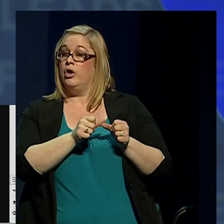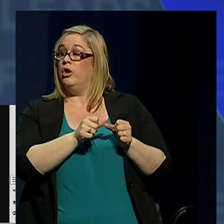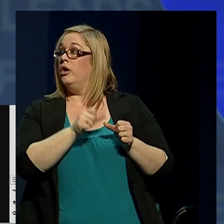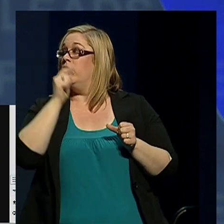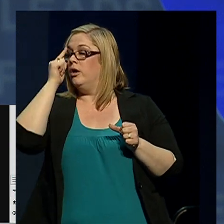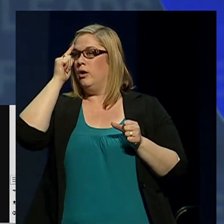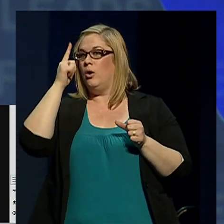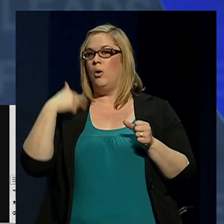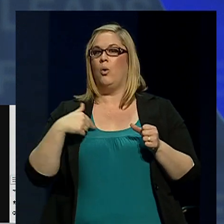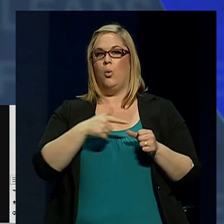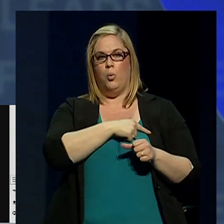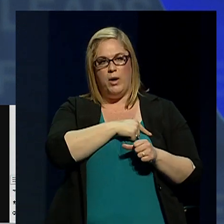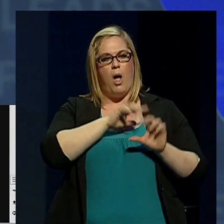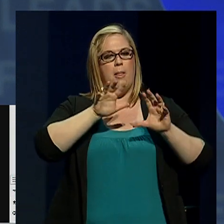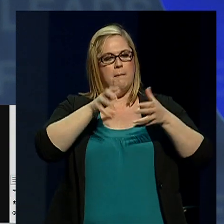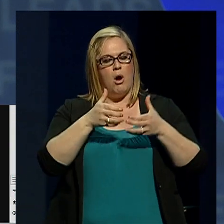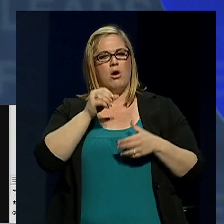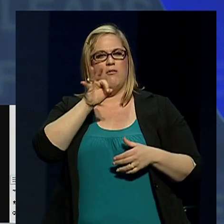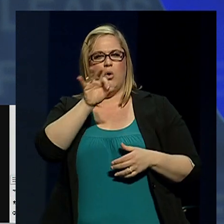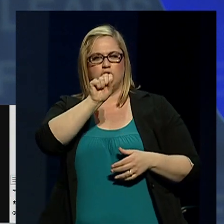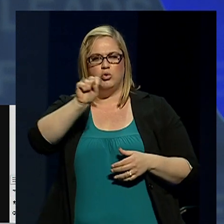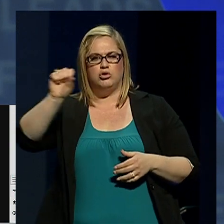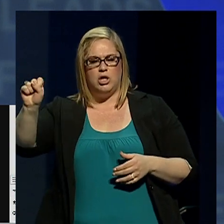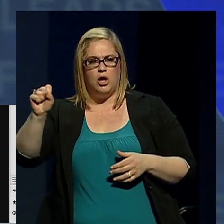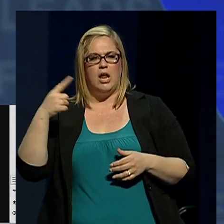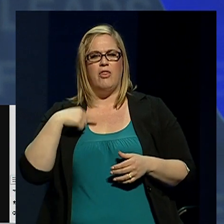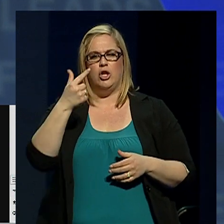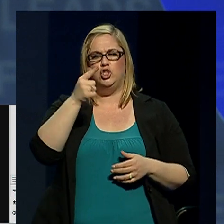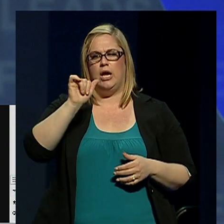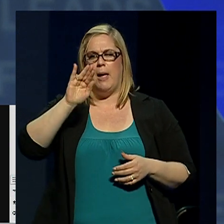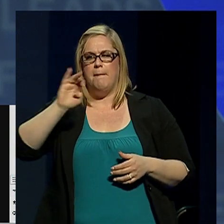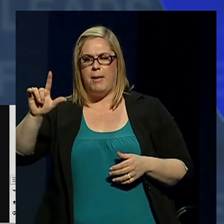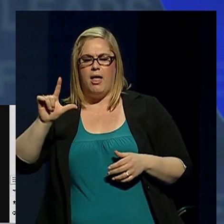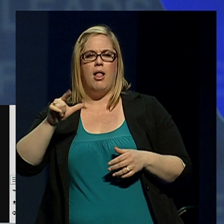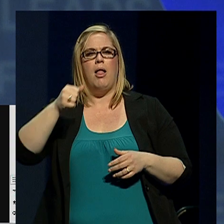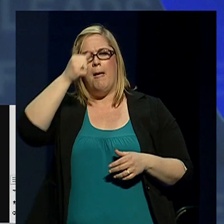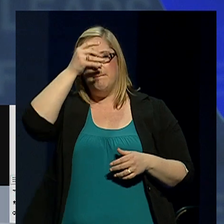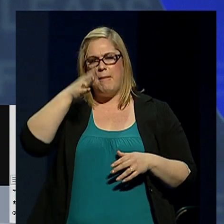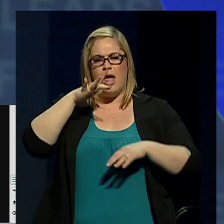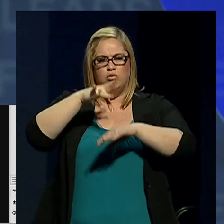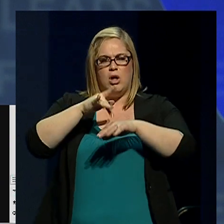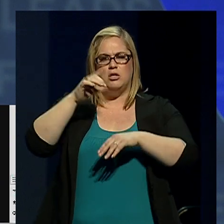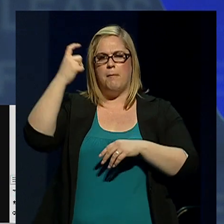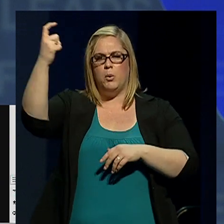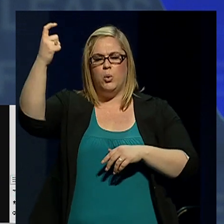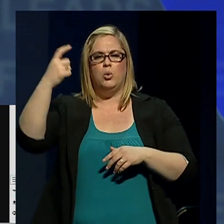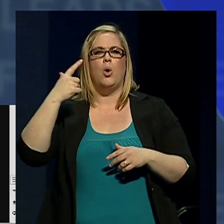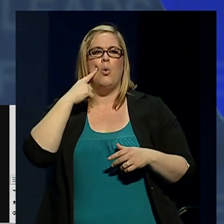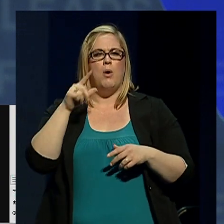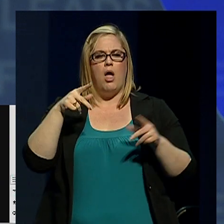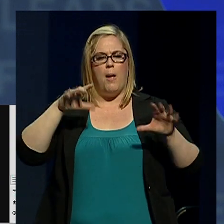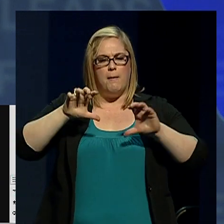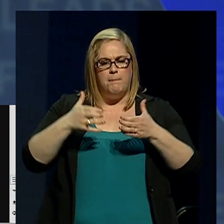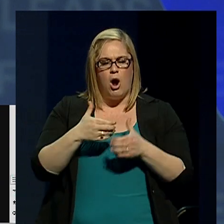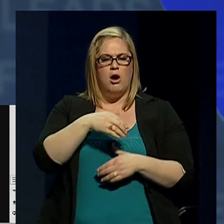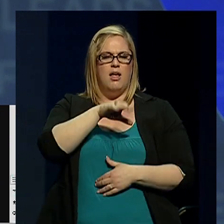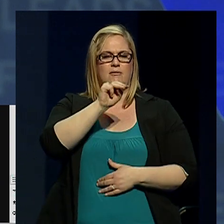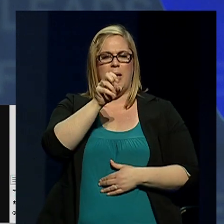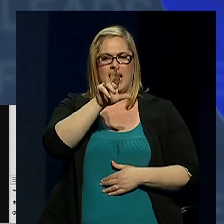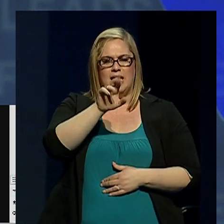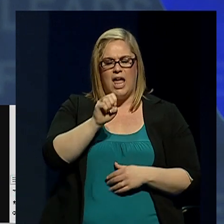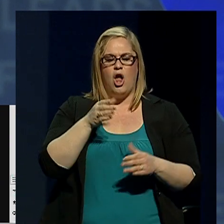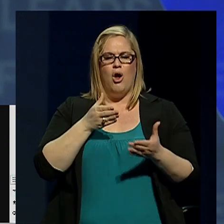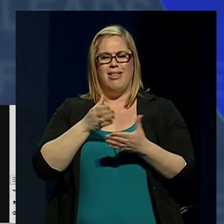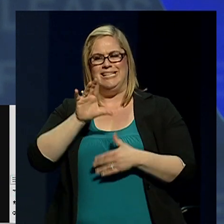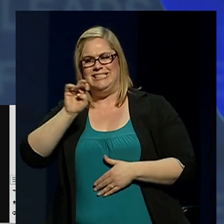We're the party of Social Security, the GI Bill, Man on the Moon. We're the party of Medicare, the Voting Rights Act, the